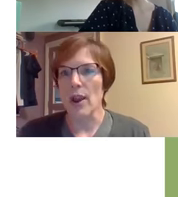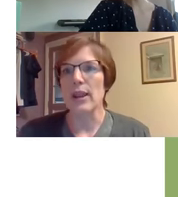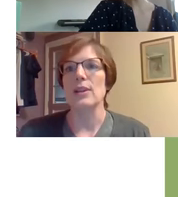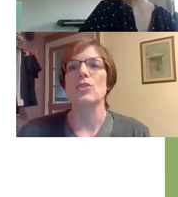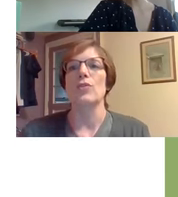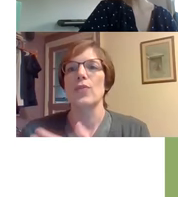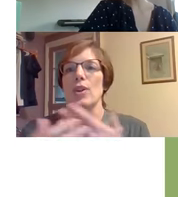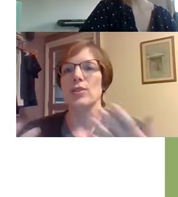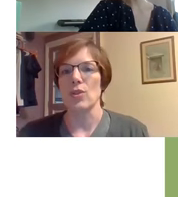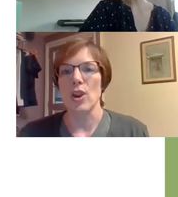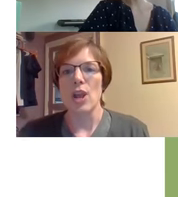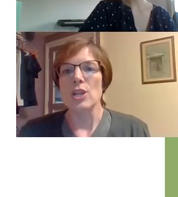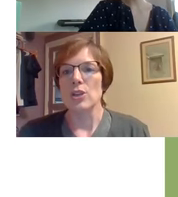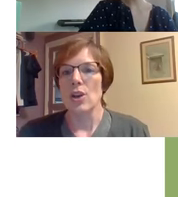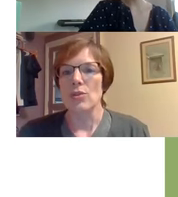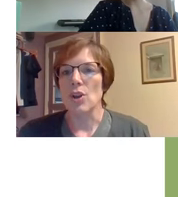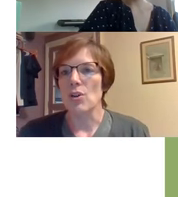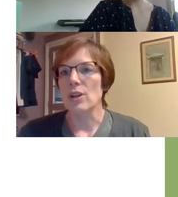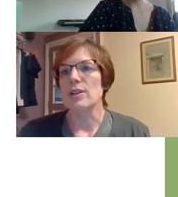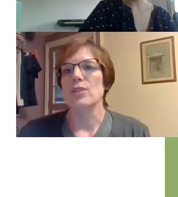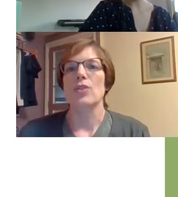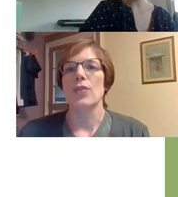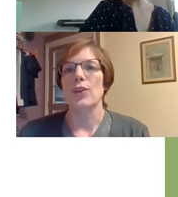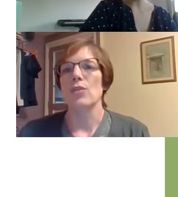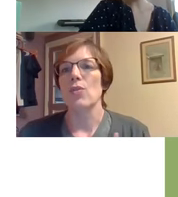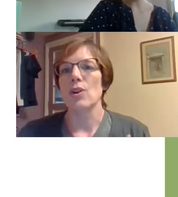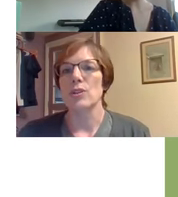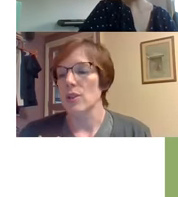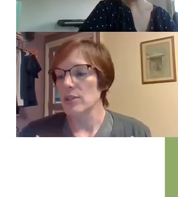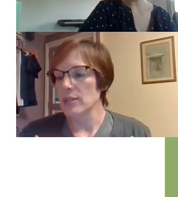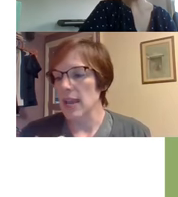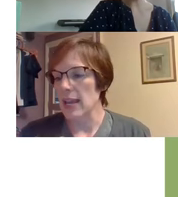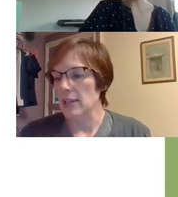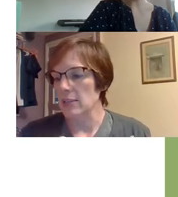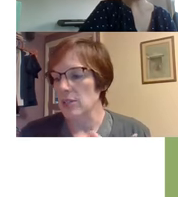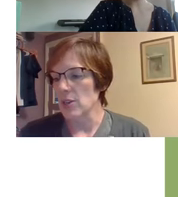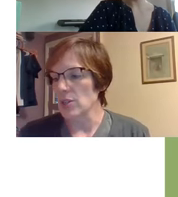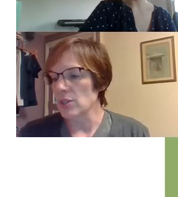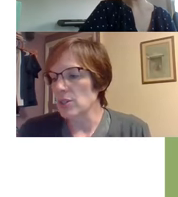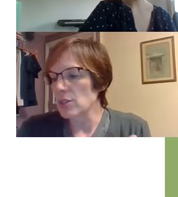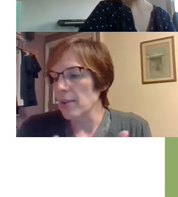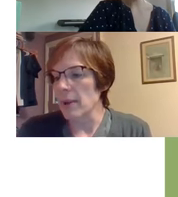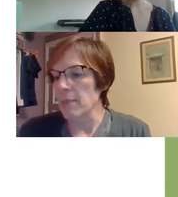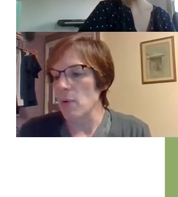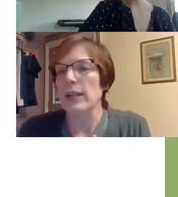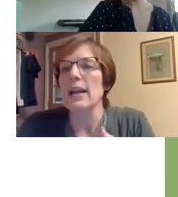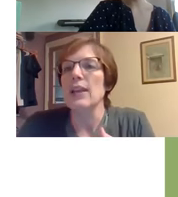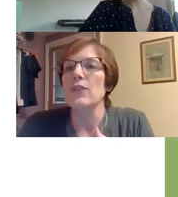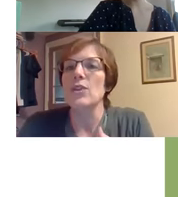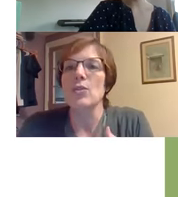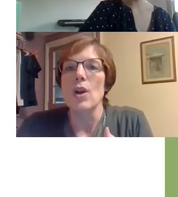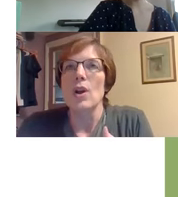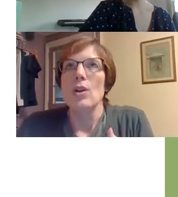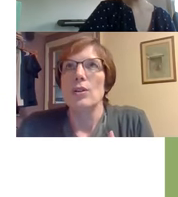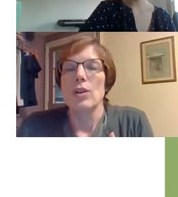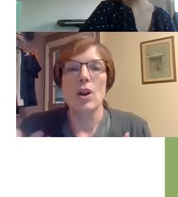or praying is good for us, or, you know, yoga is good for you, or say, you know, you get my point. Like if